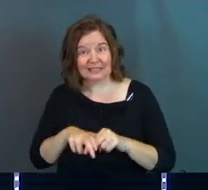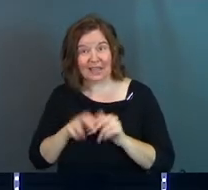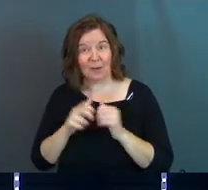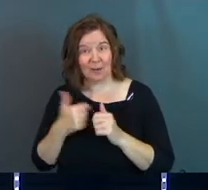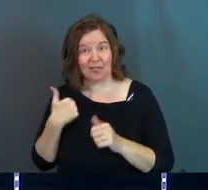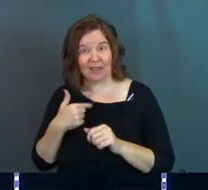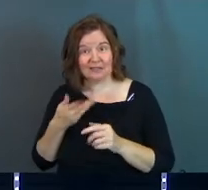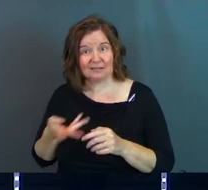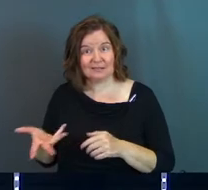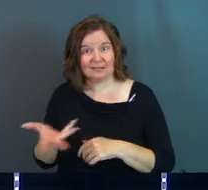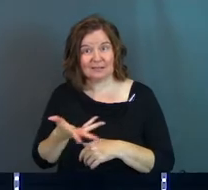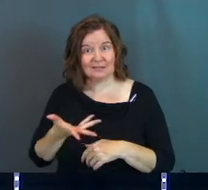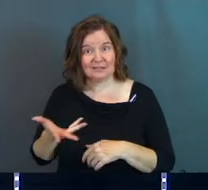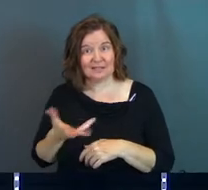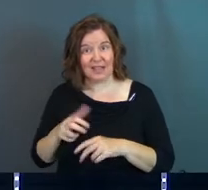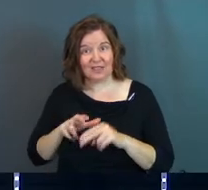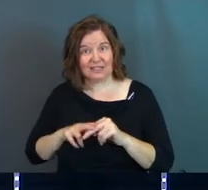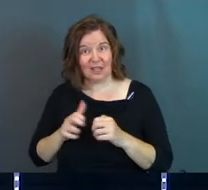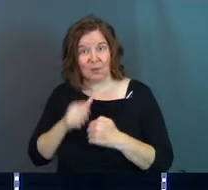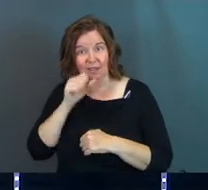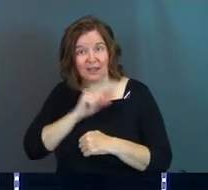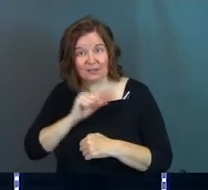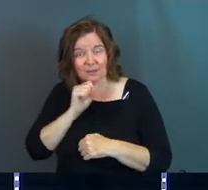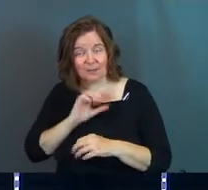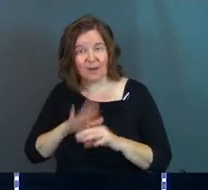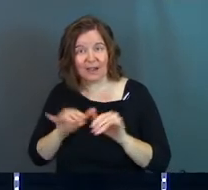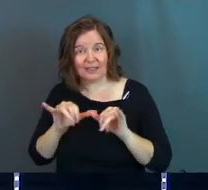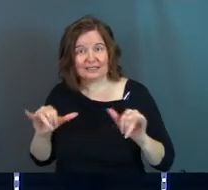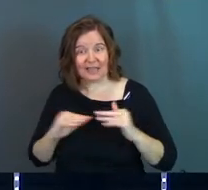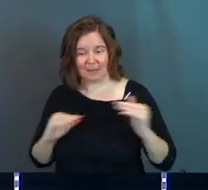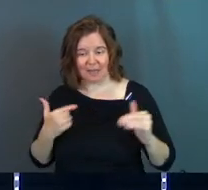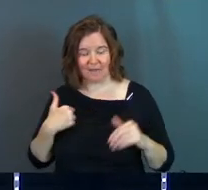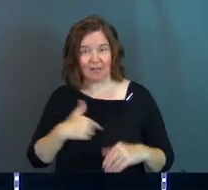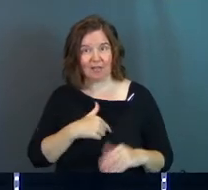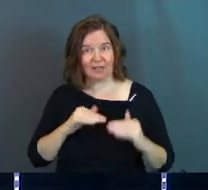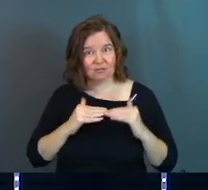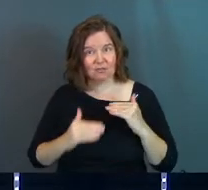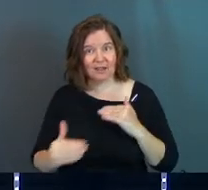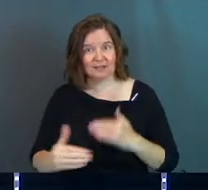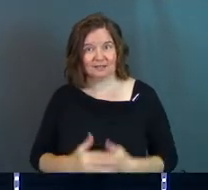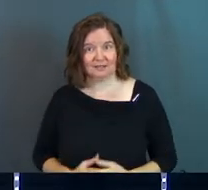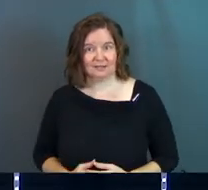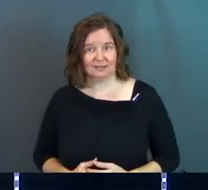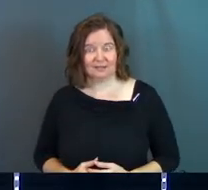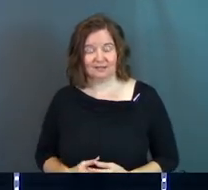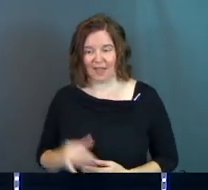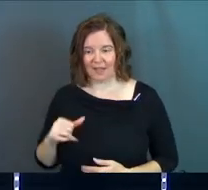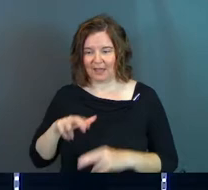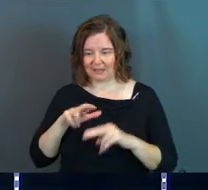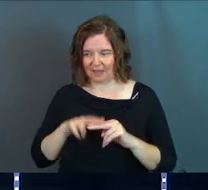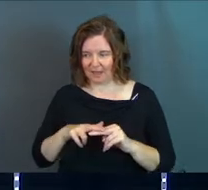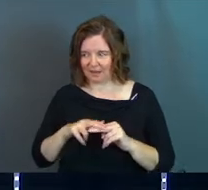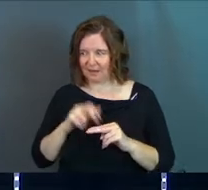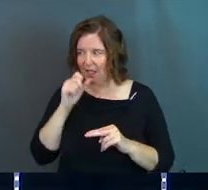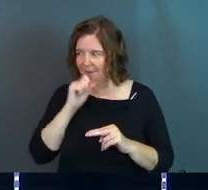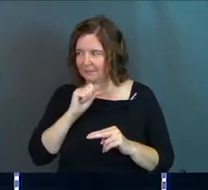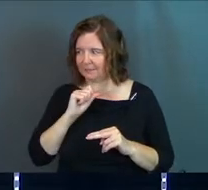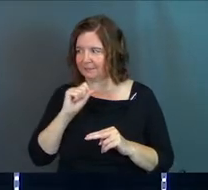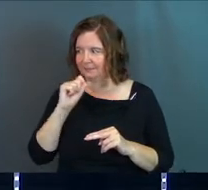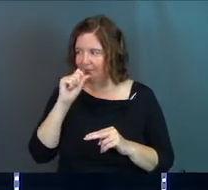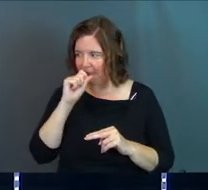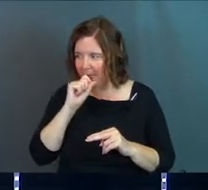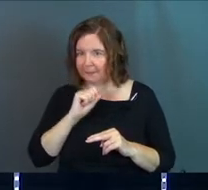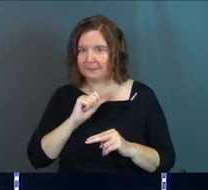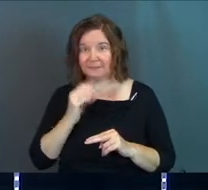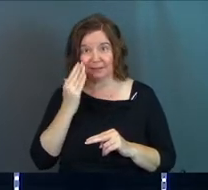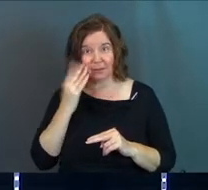us as they sat there with an ice cream cone on the same level as the rest? And as they sat there and they licked that ice cream